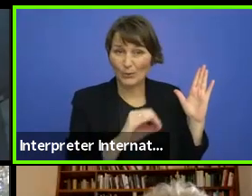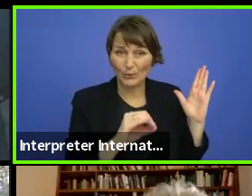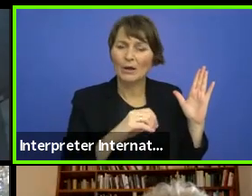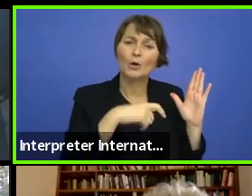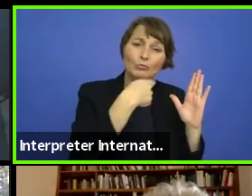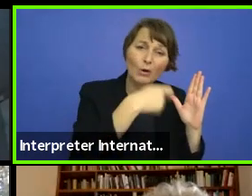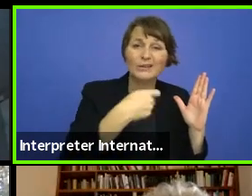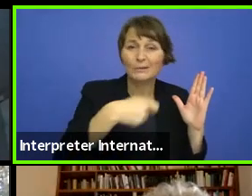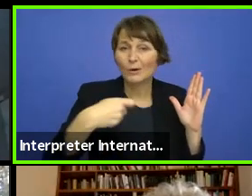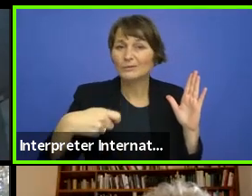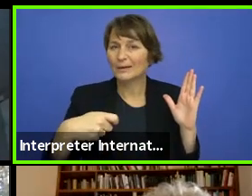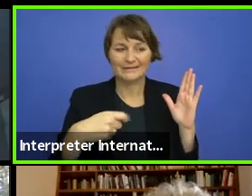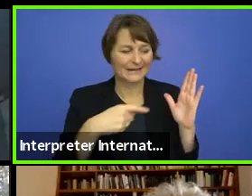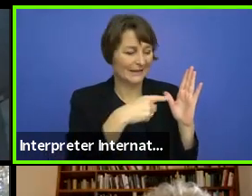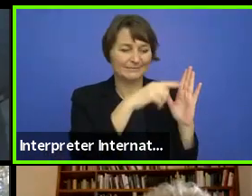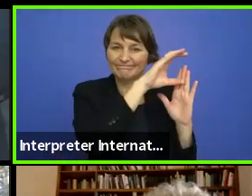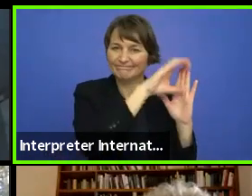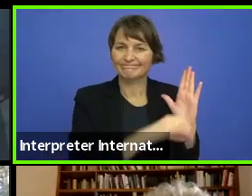it is